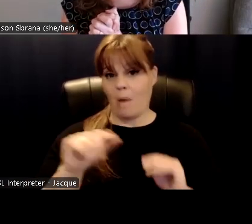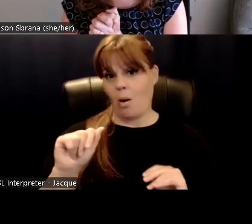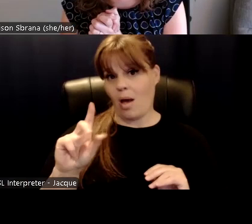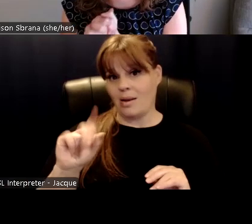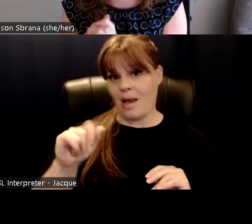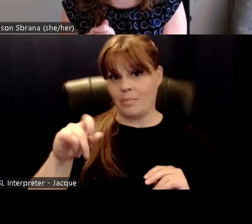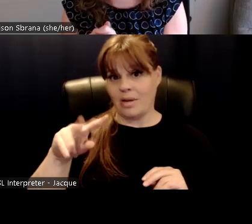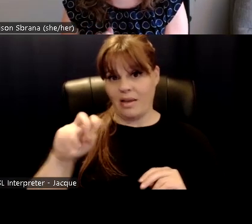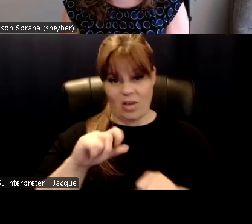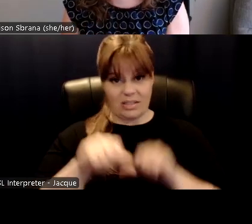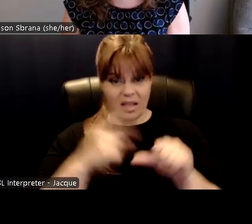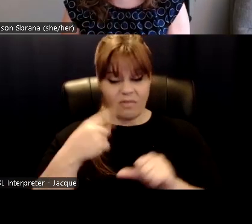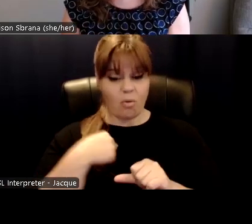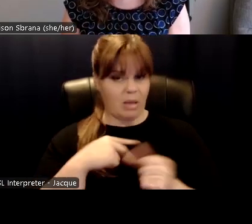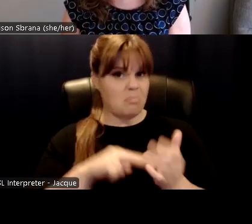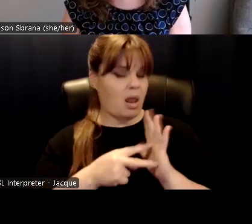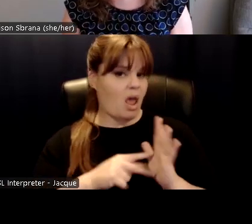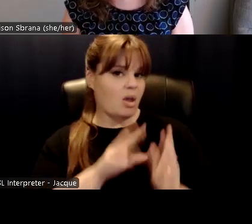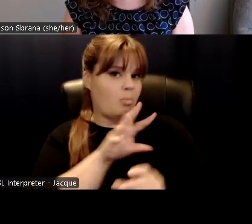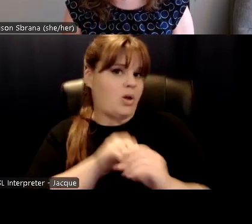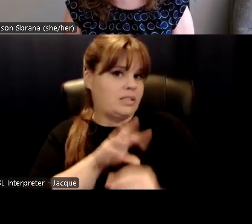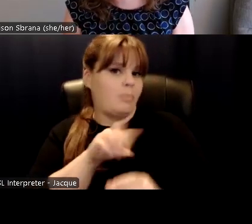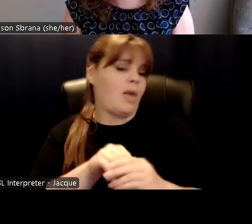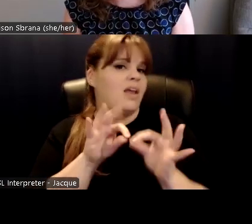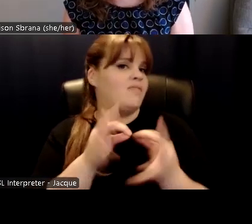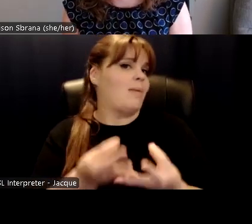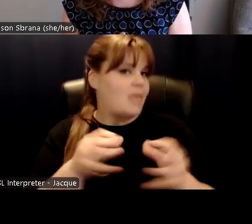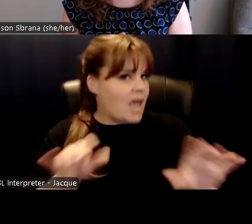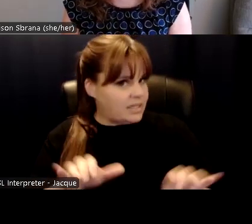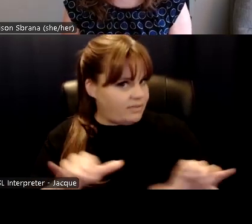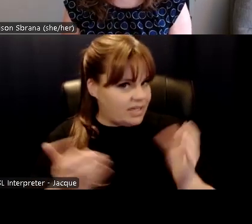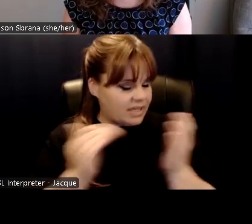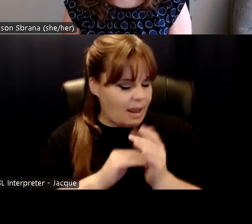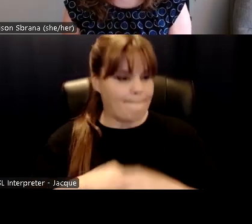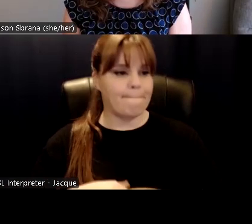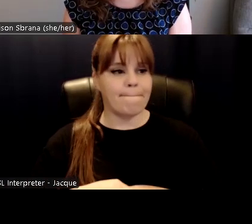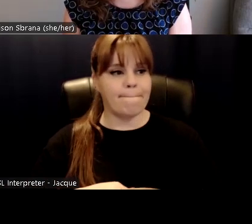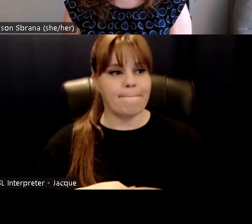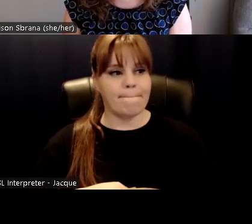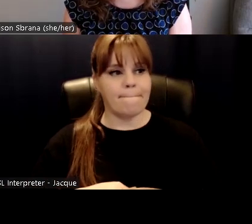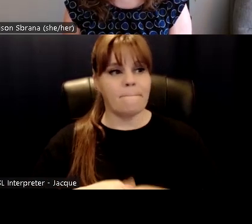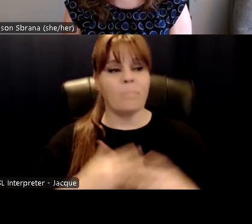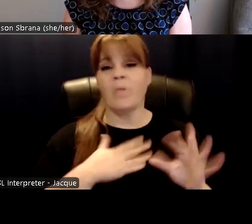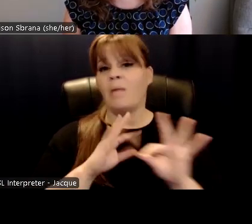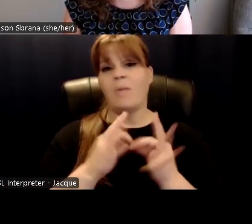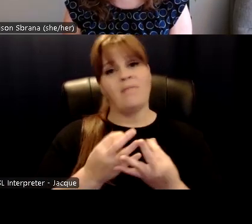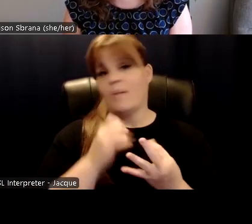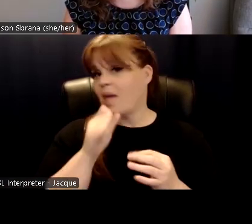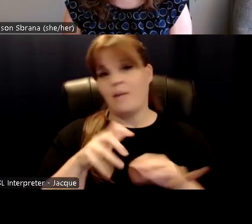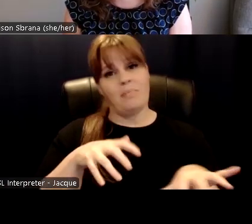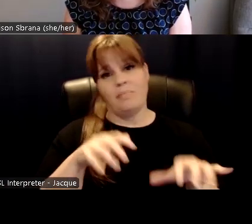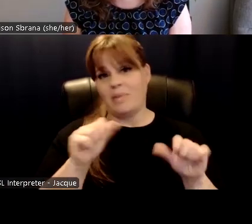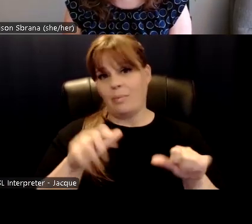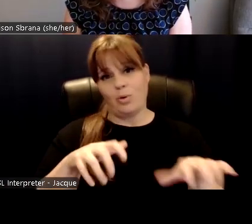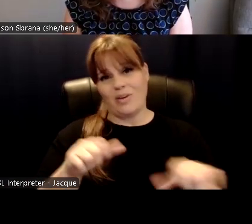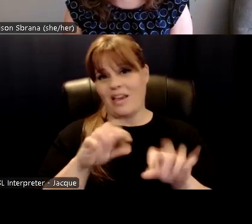me meant that I could participate in family activities again. My family had not been able to take a family vacation